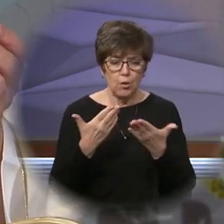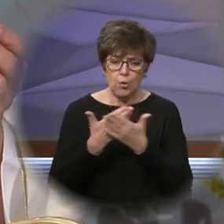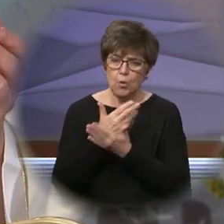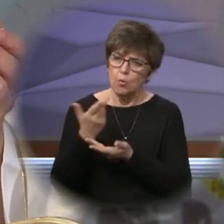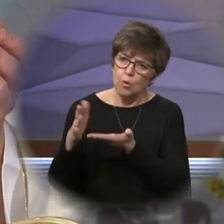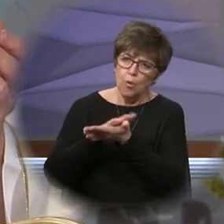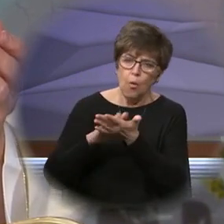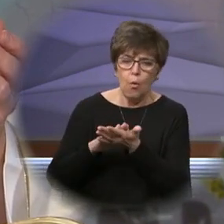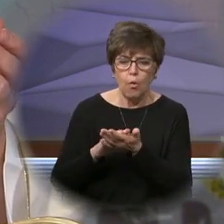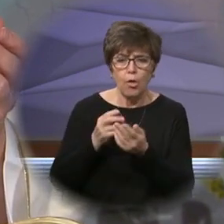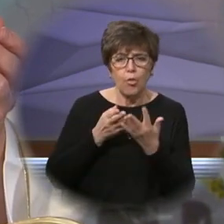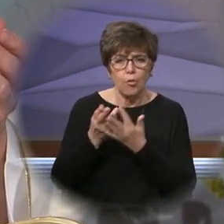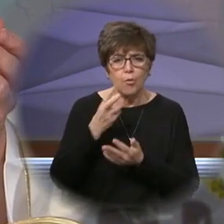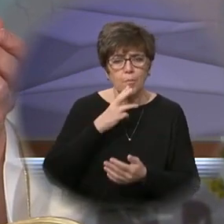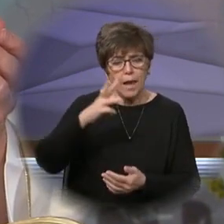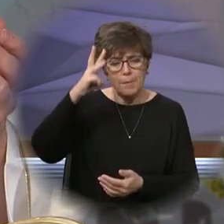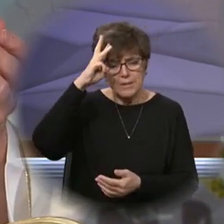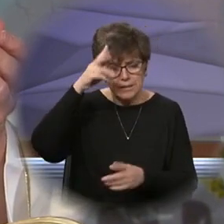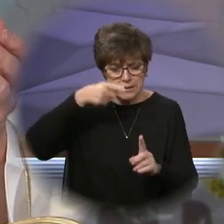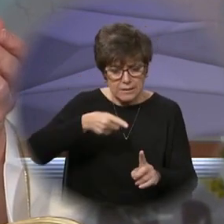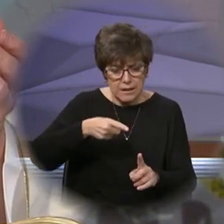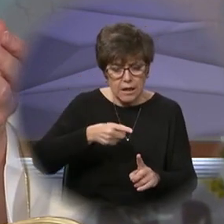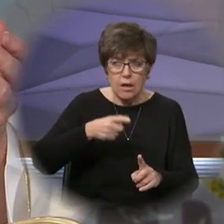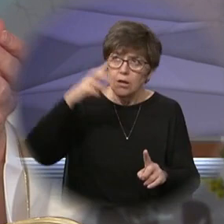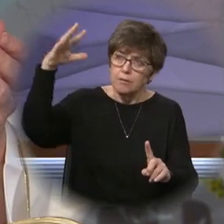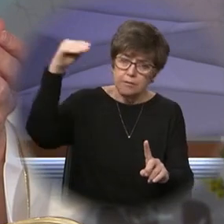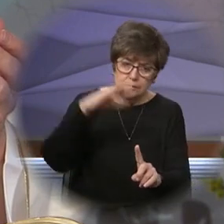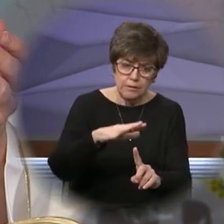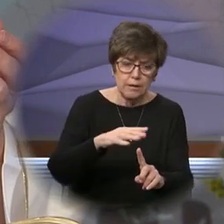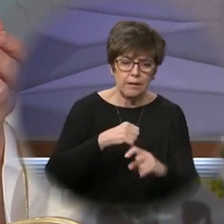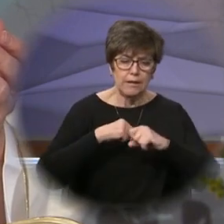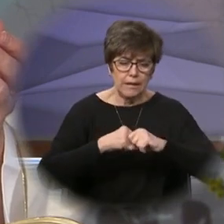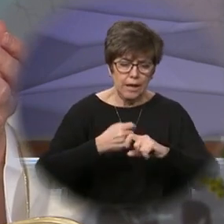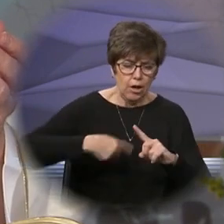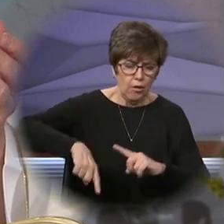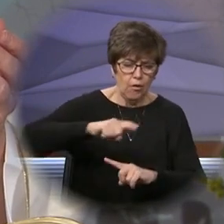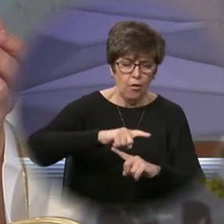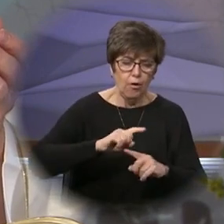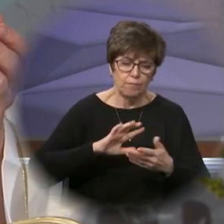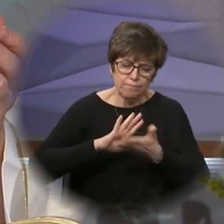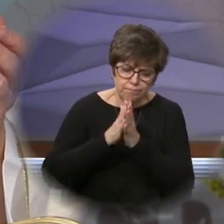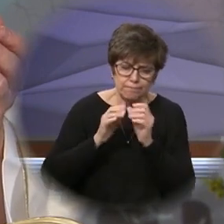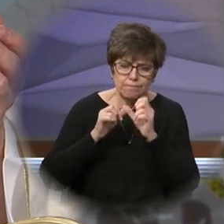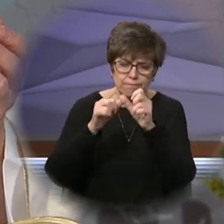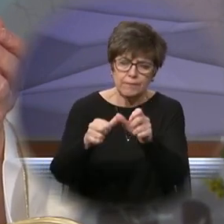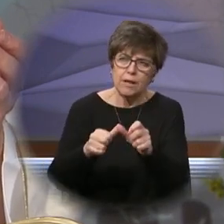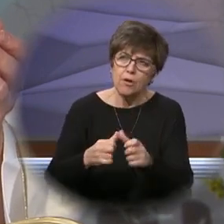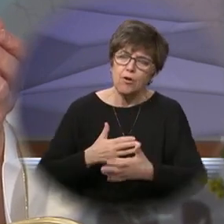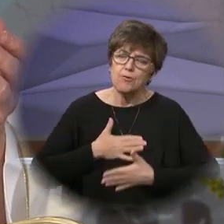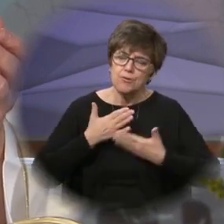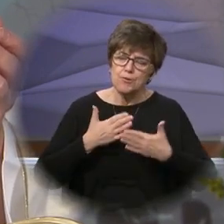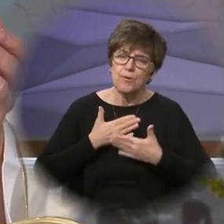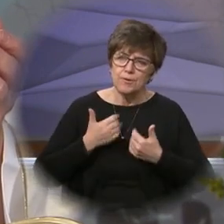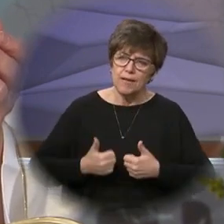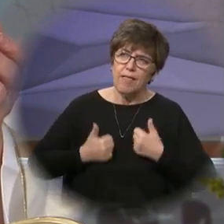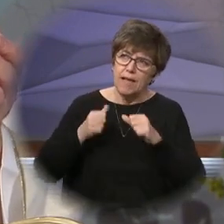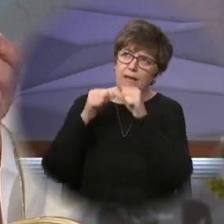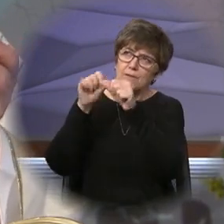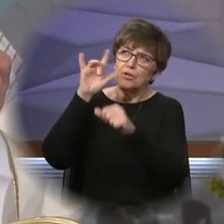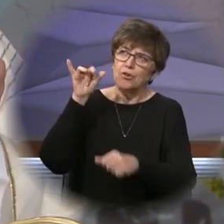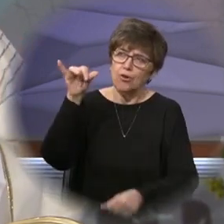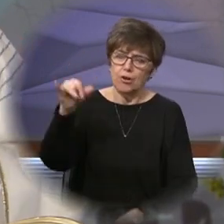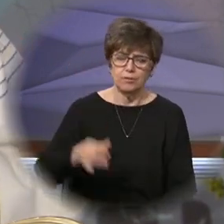in holy baptism may, under your protective care, bear much fruit and come to the joys of life